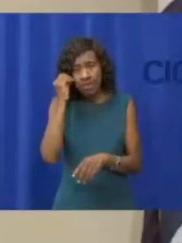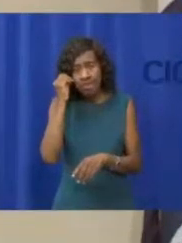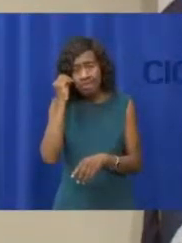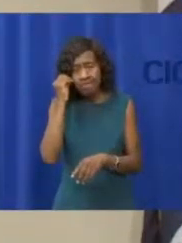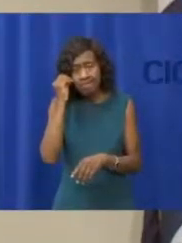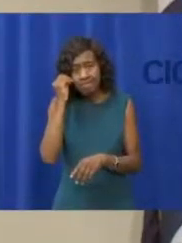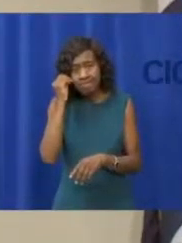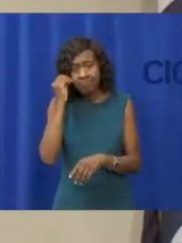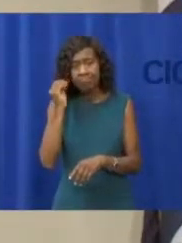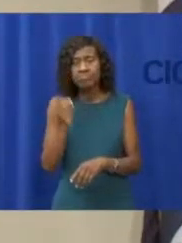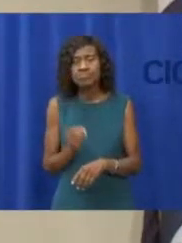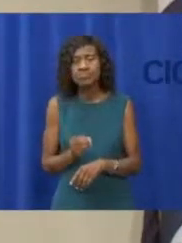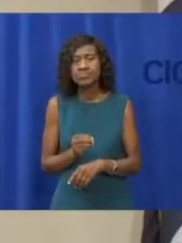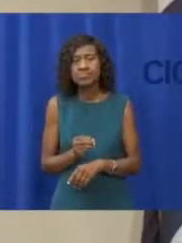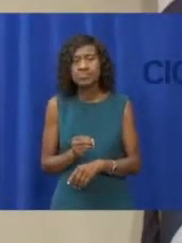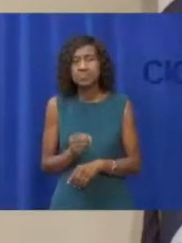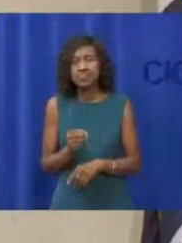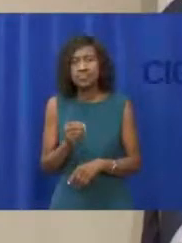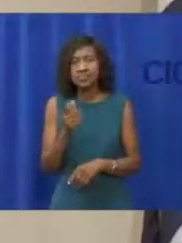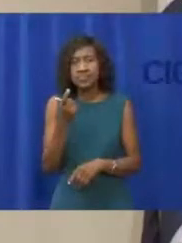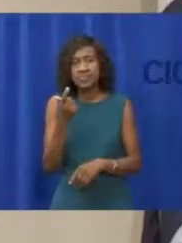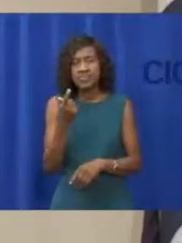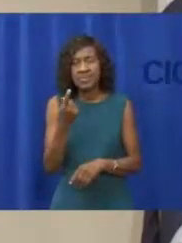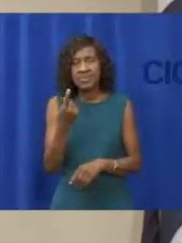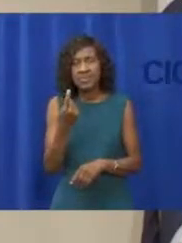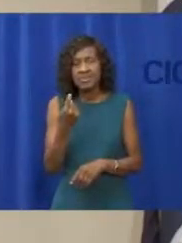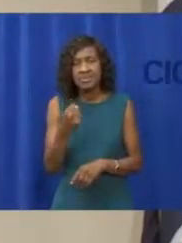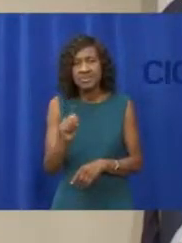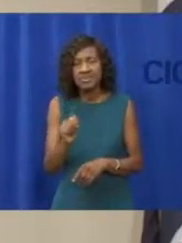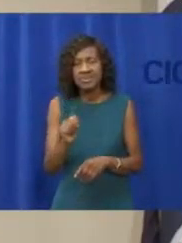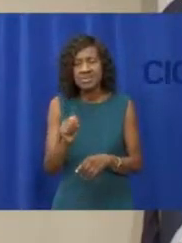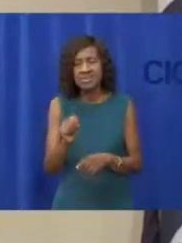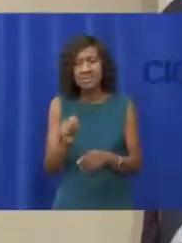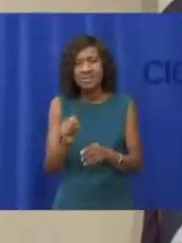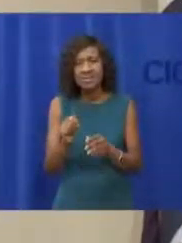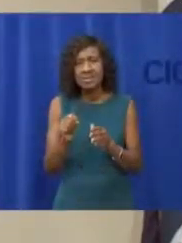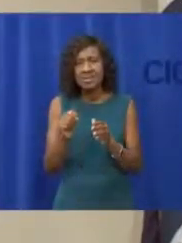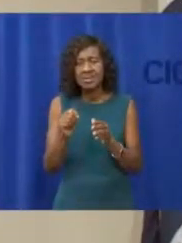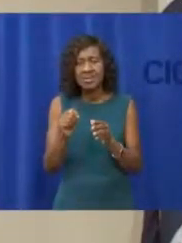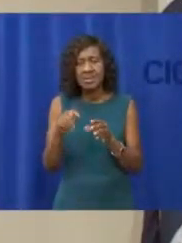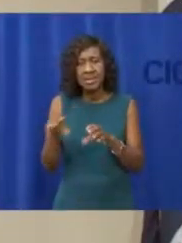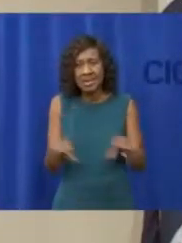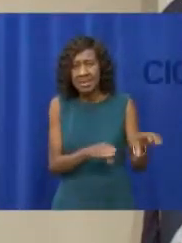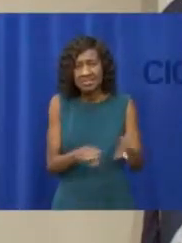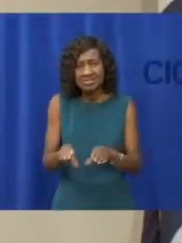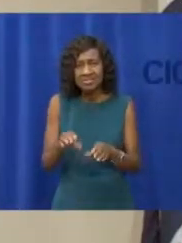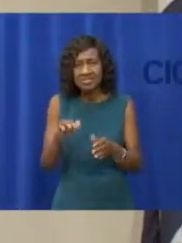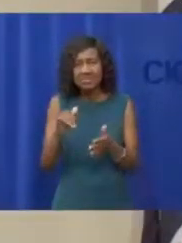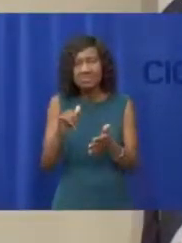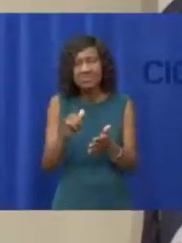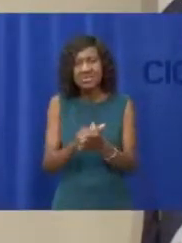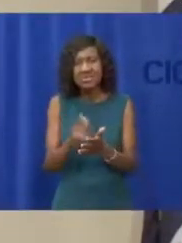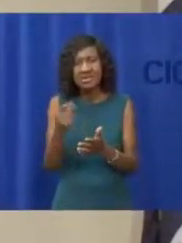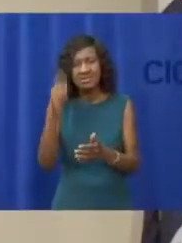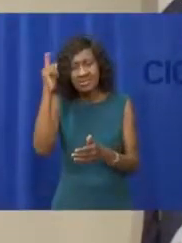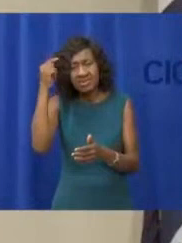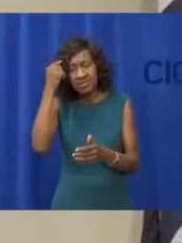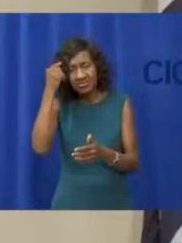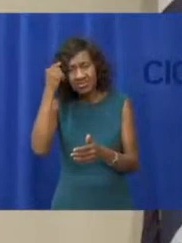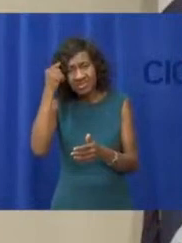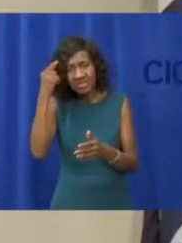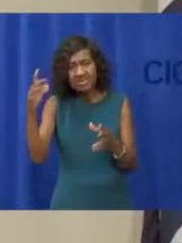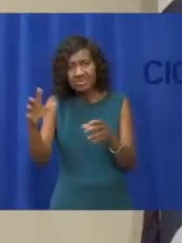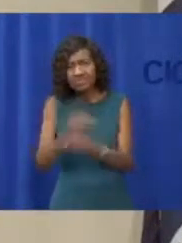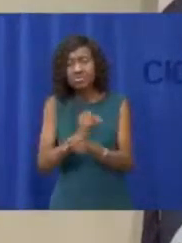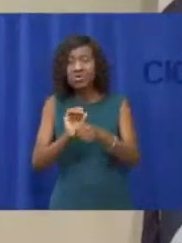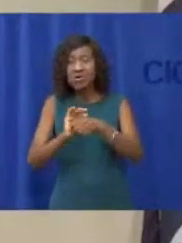worth saying that the very radical, drastic and early action taken by government does put us in a very